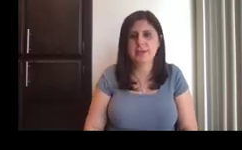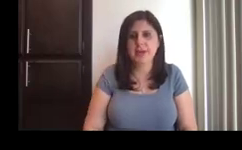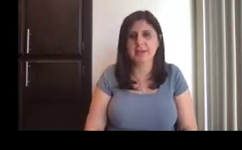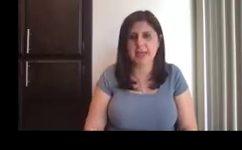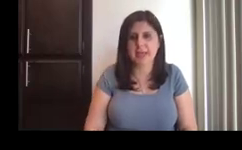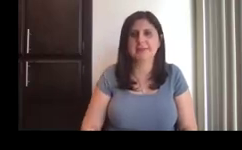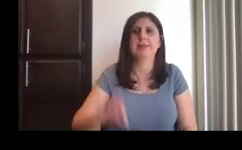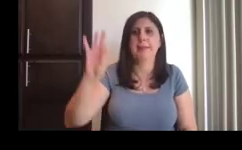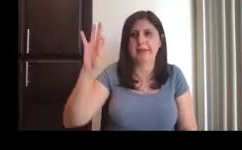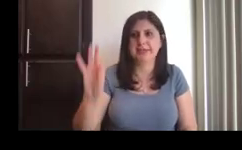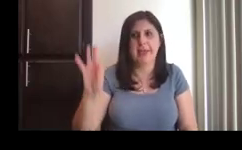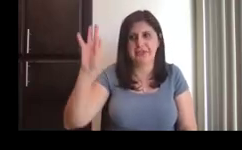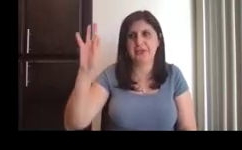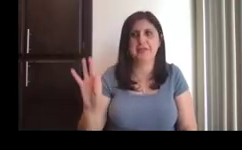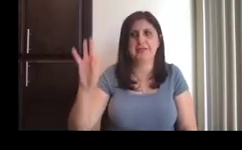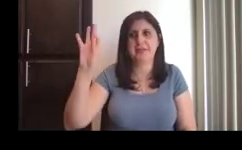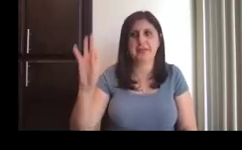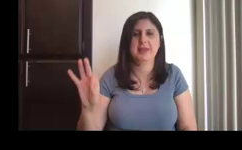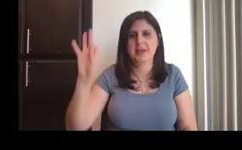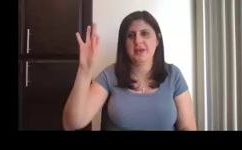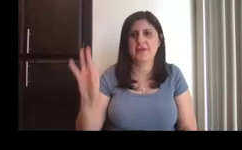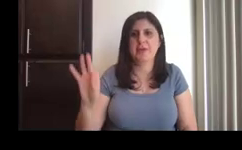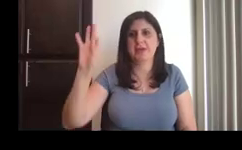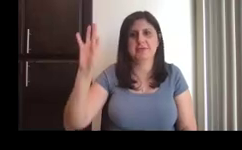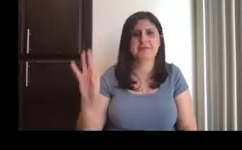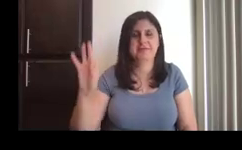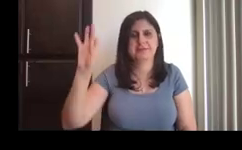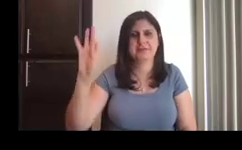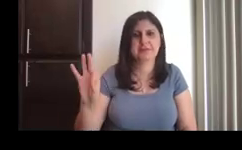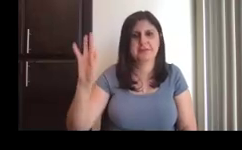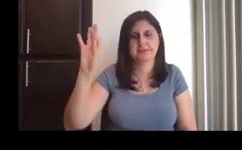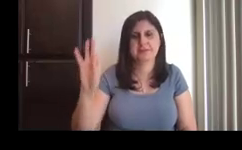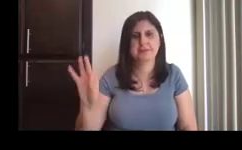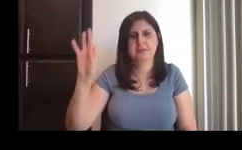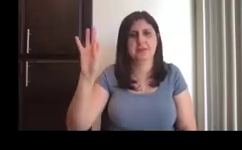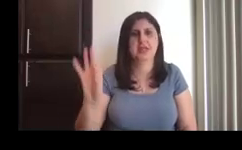And then Fremont, again, bouncing F. Fremont.